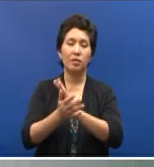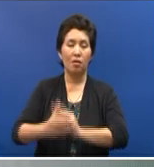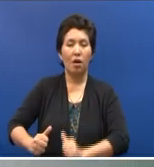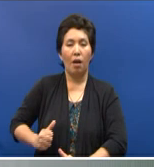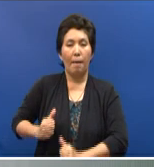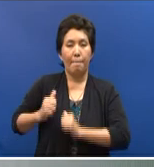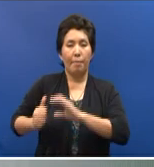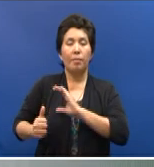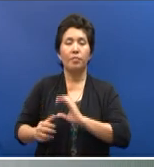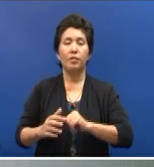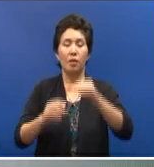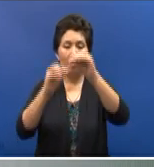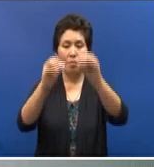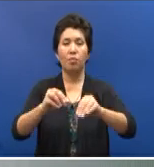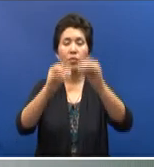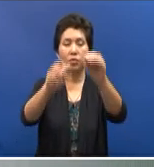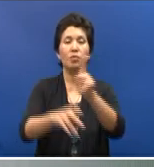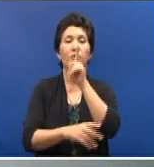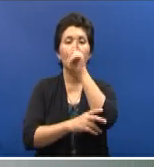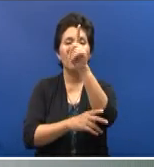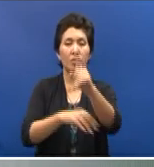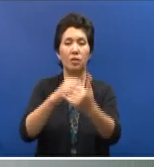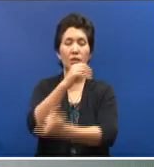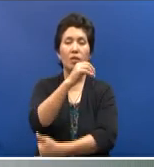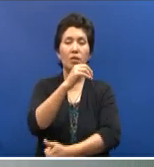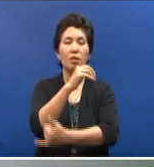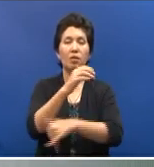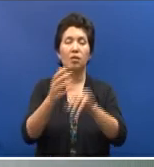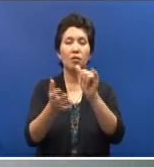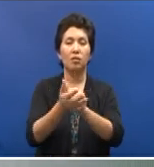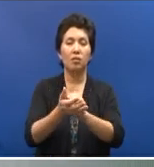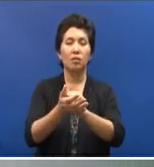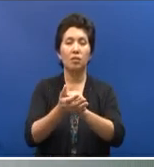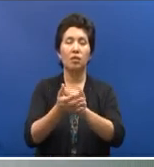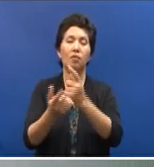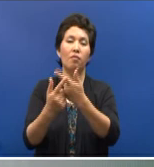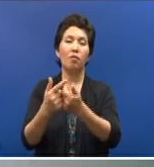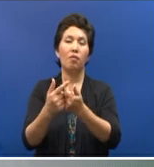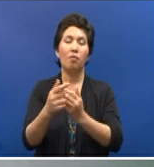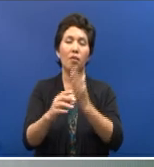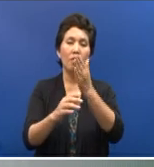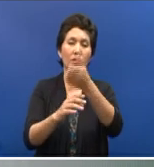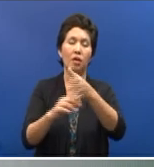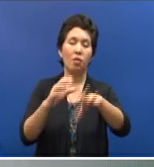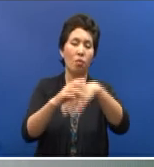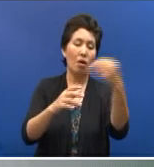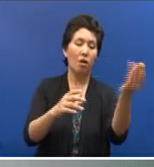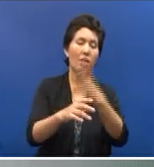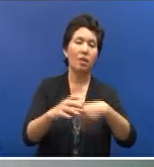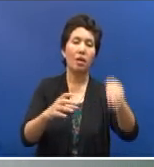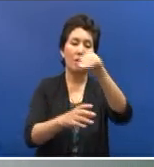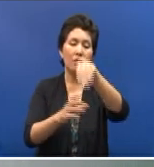armies are put in place to ensure the national security of the state from external and also from the